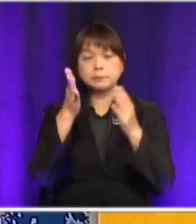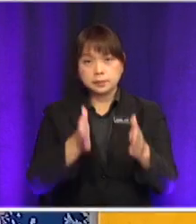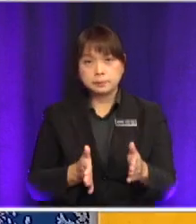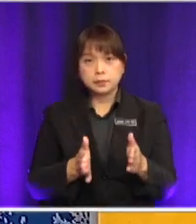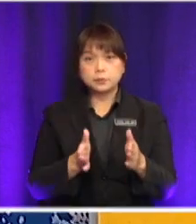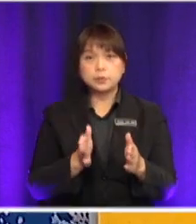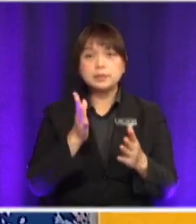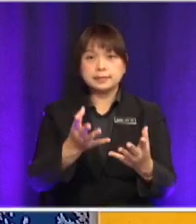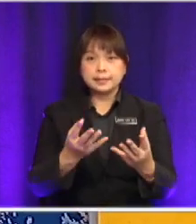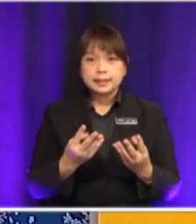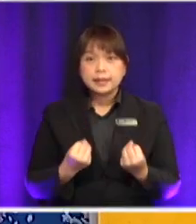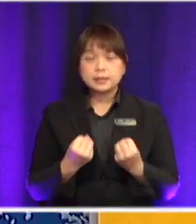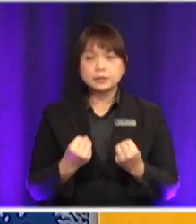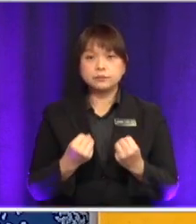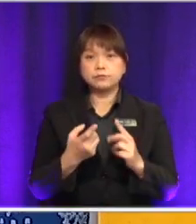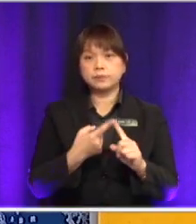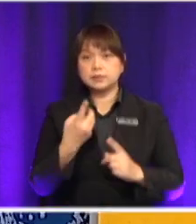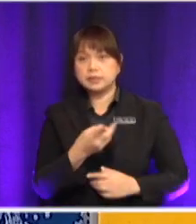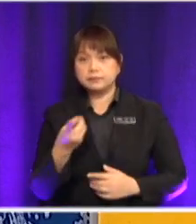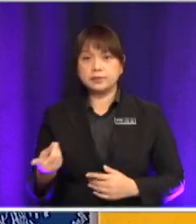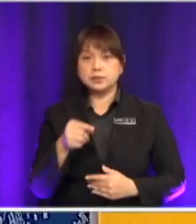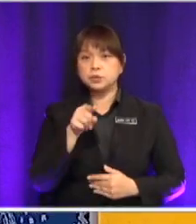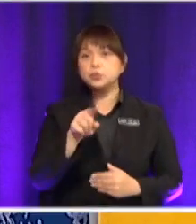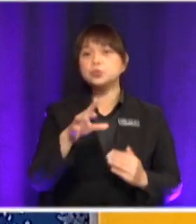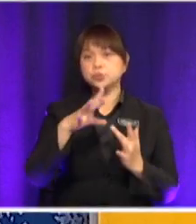device that you choose? Which one do you want to choose to talk about, Alicia?